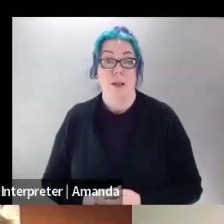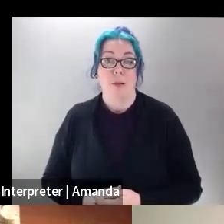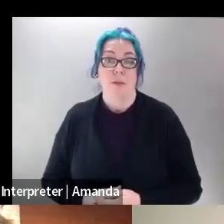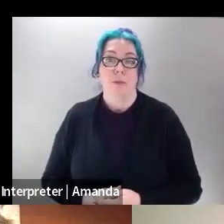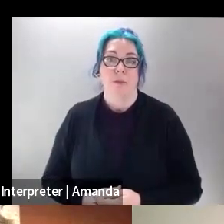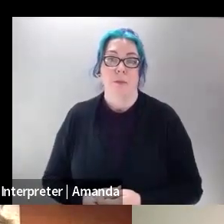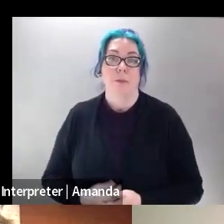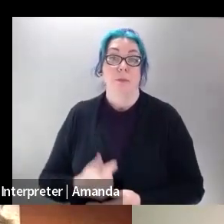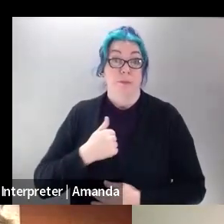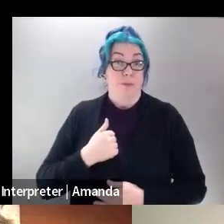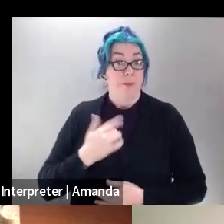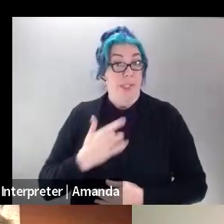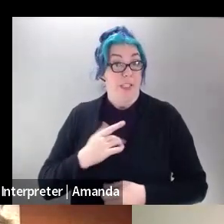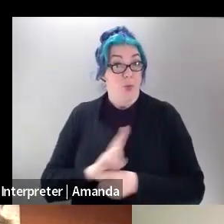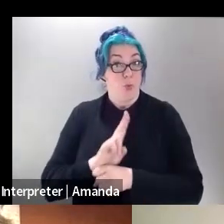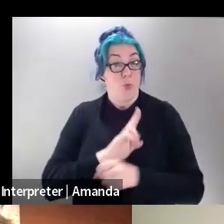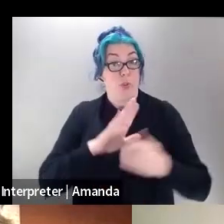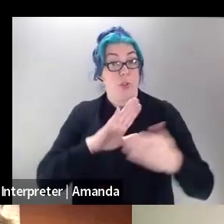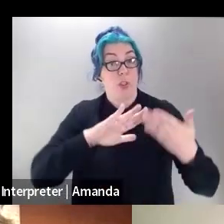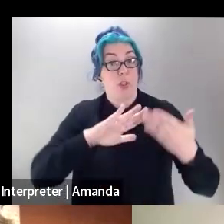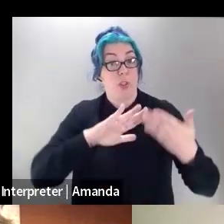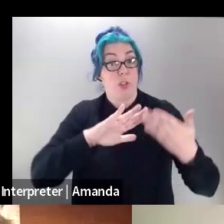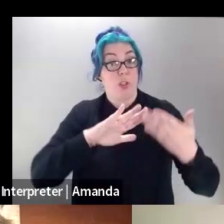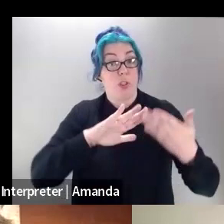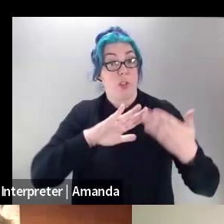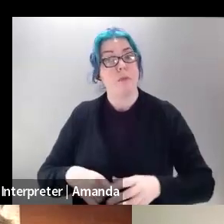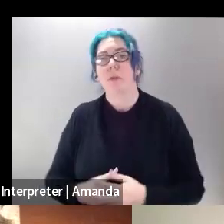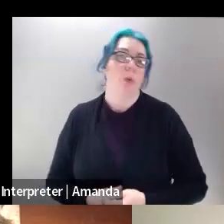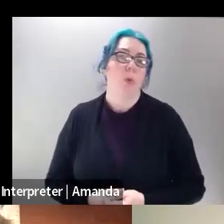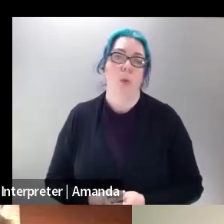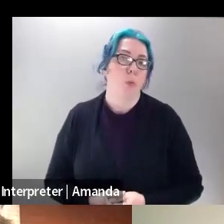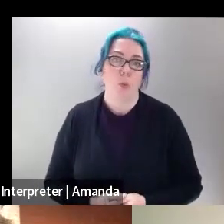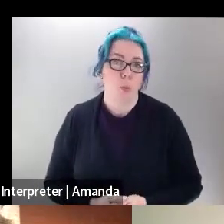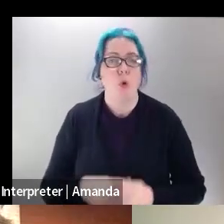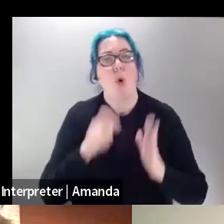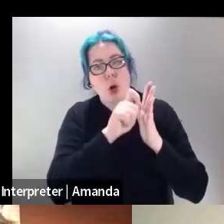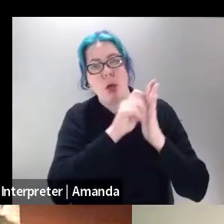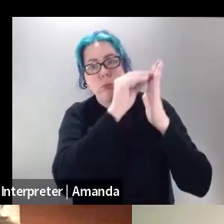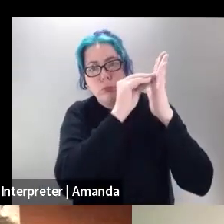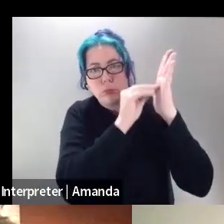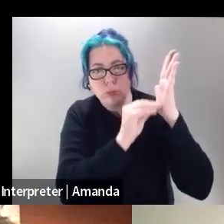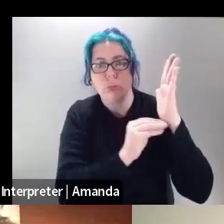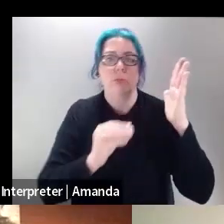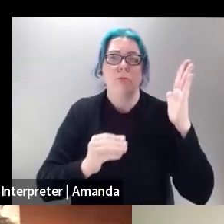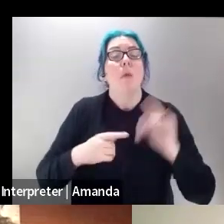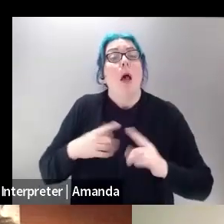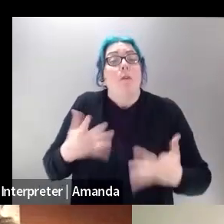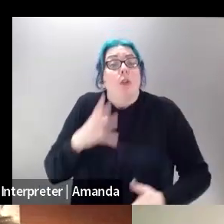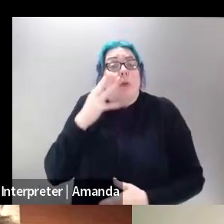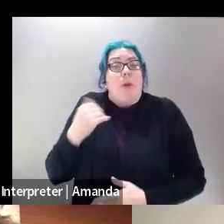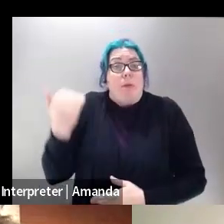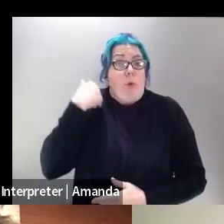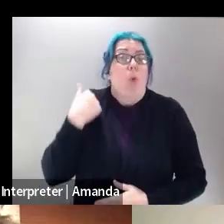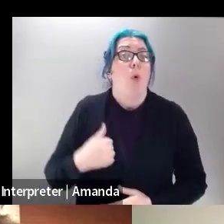agreements, but I have had experience using them or creating them, for example, for like